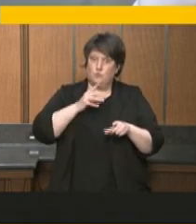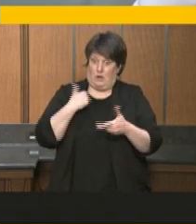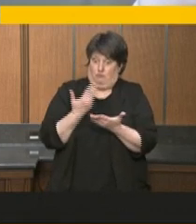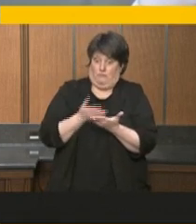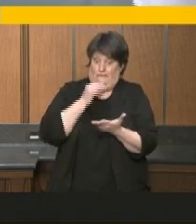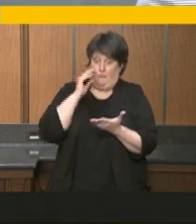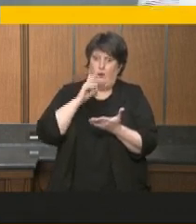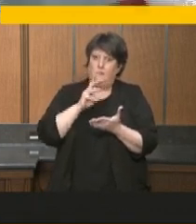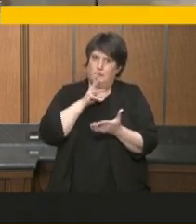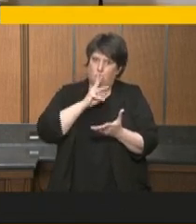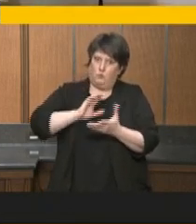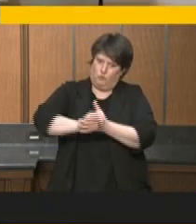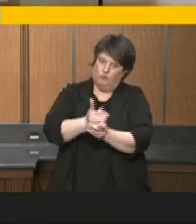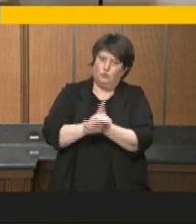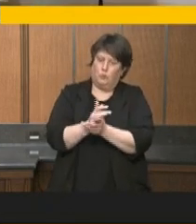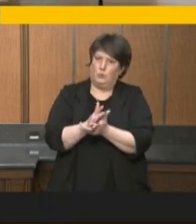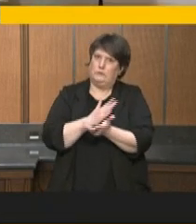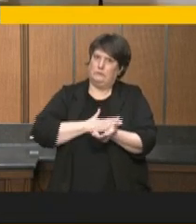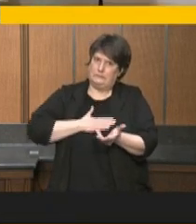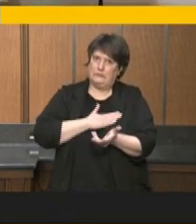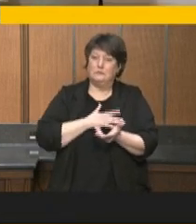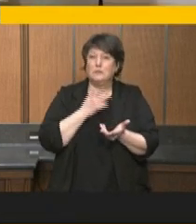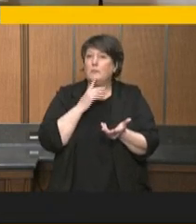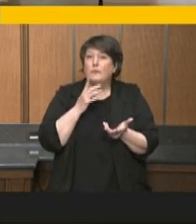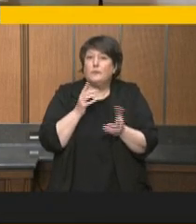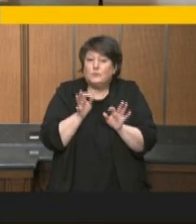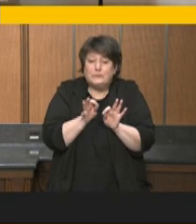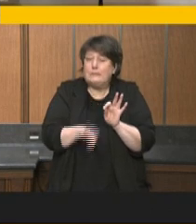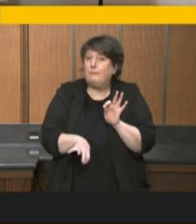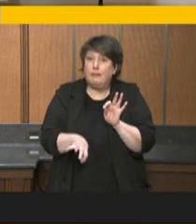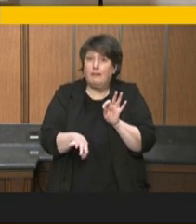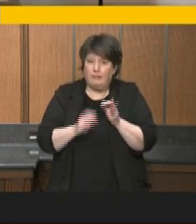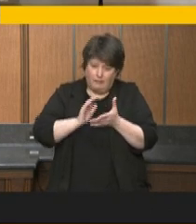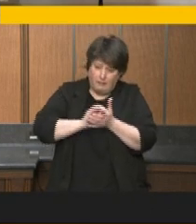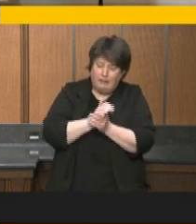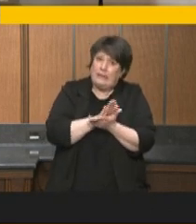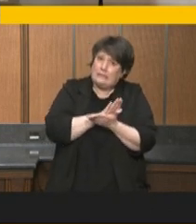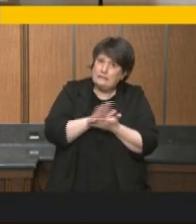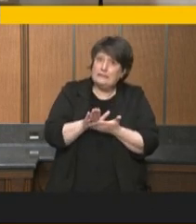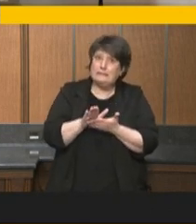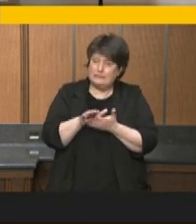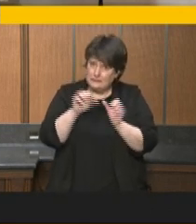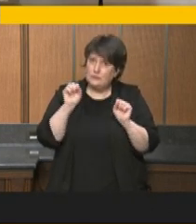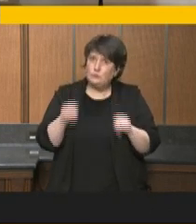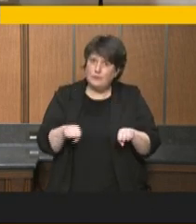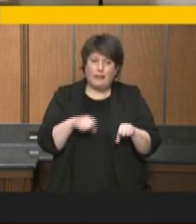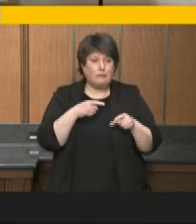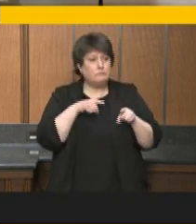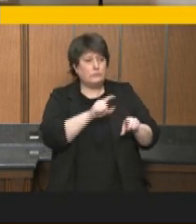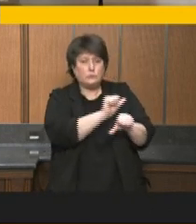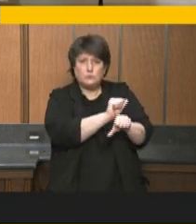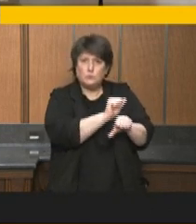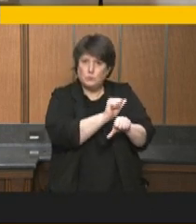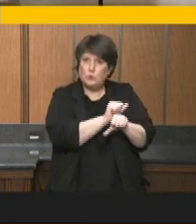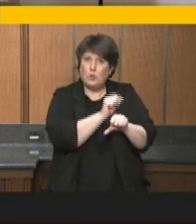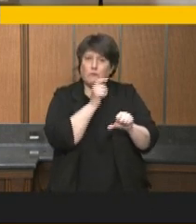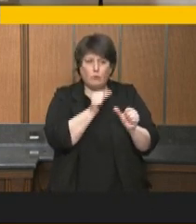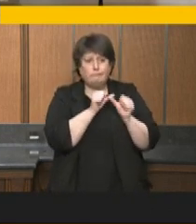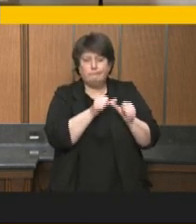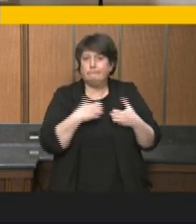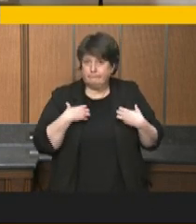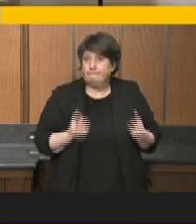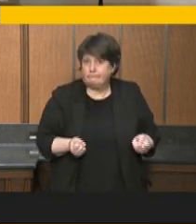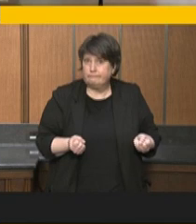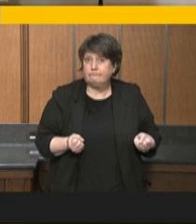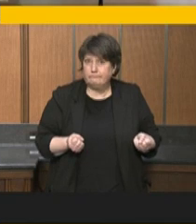But it is some of those very basic personal hygienic measures that you can use at work to maintain your health and